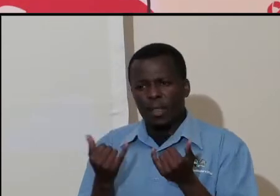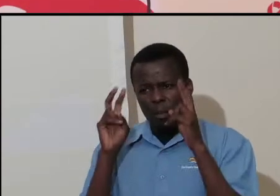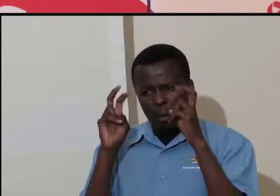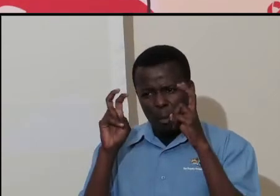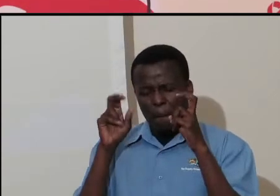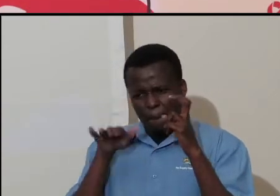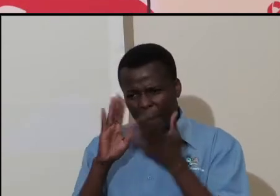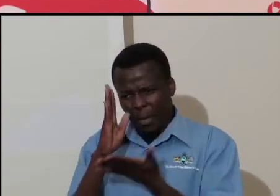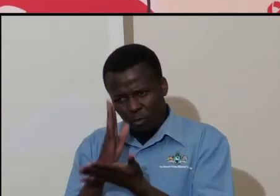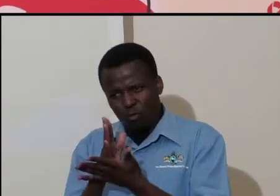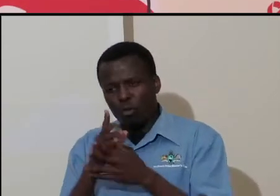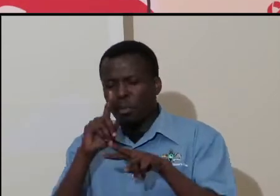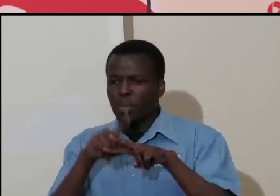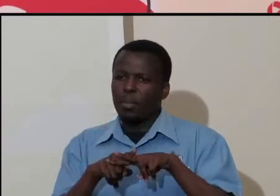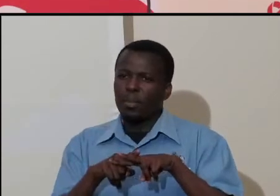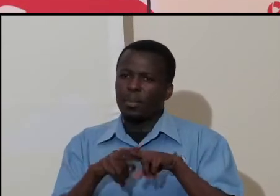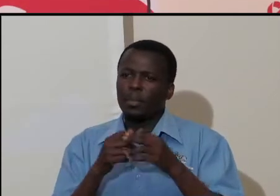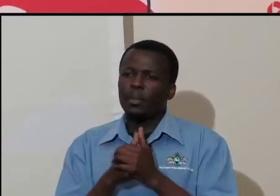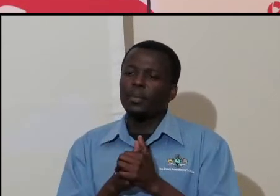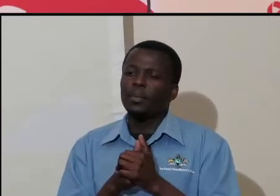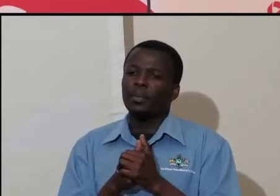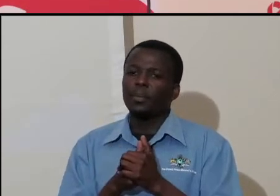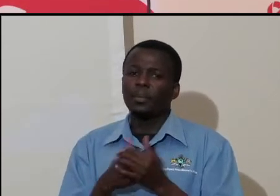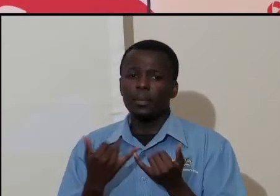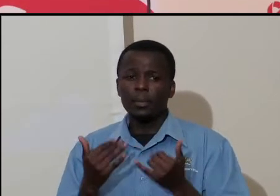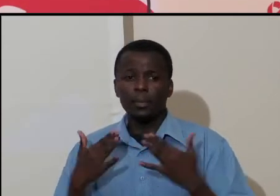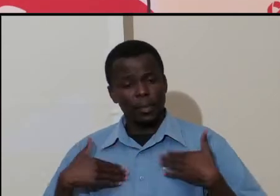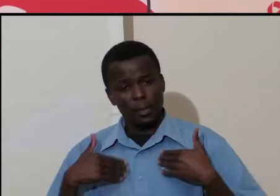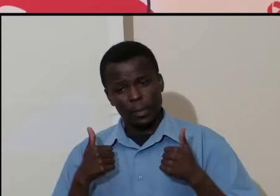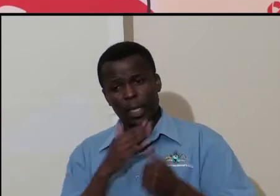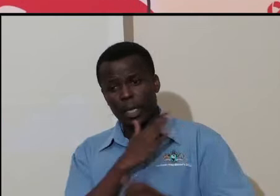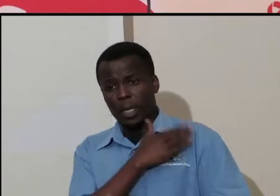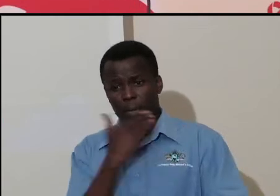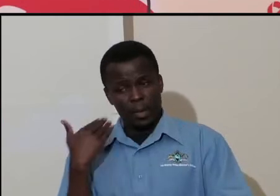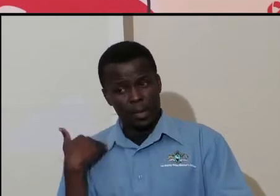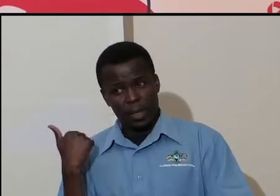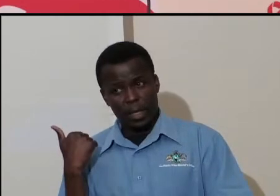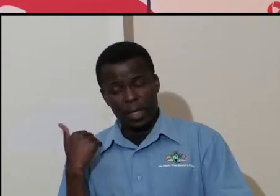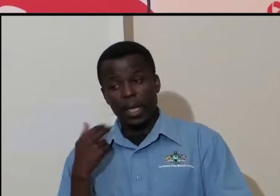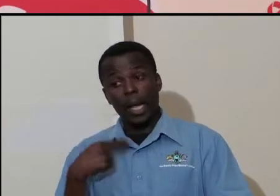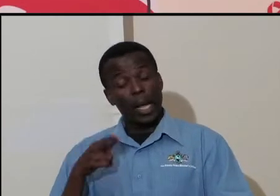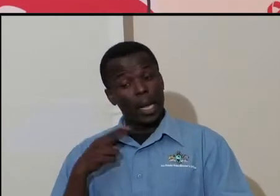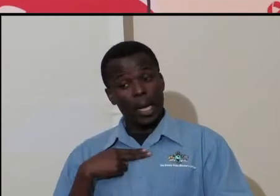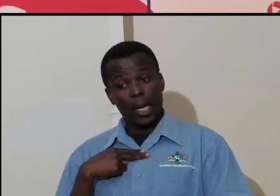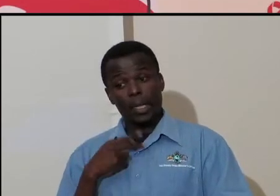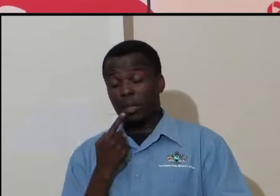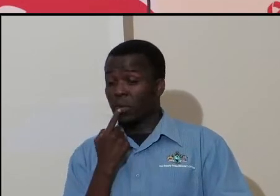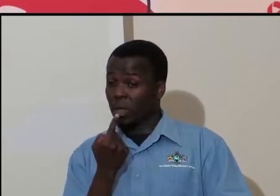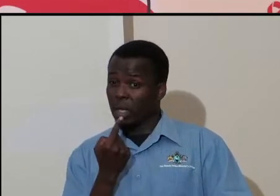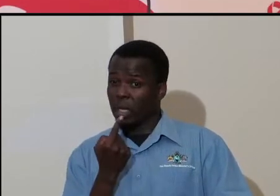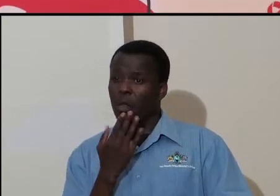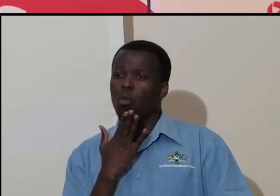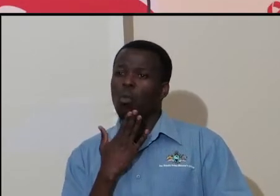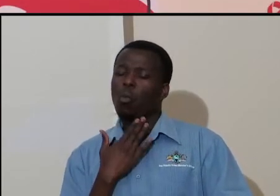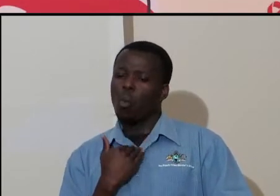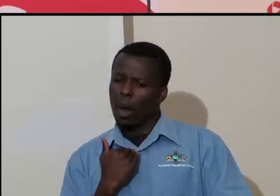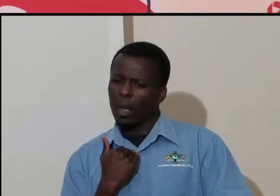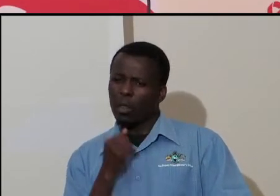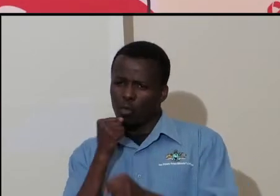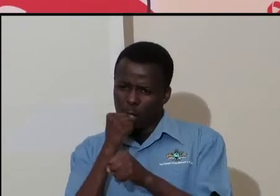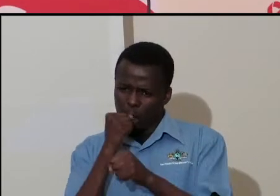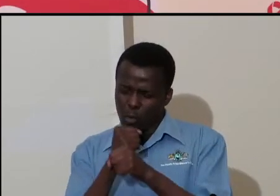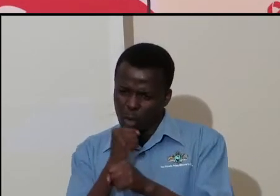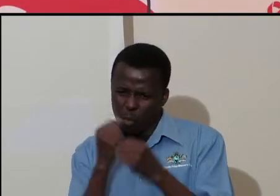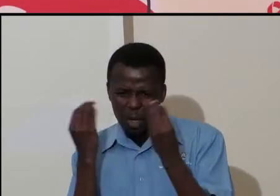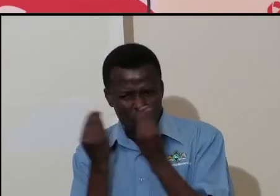Therefore, Honorable Minister, you can count on us. We're here for the long haul. We will